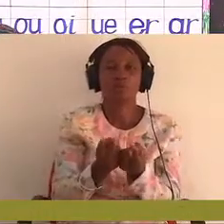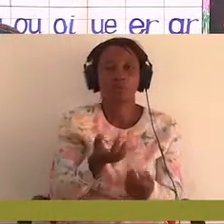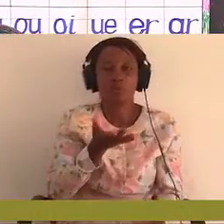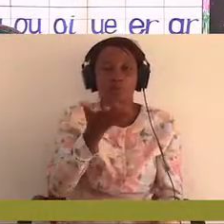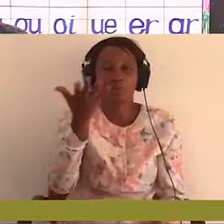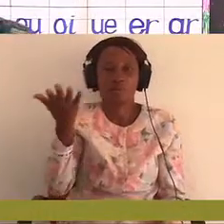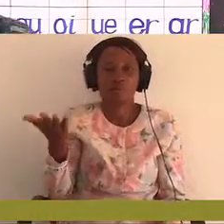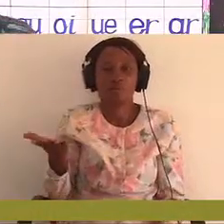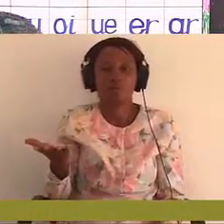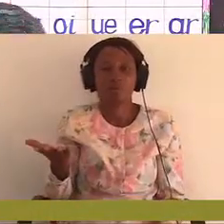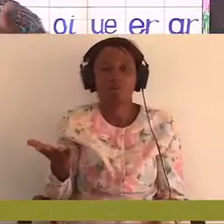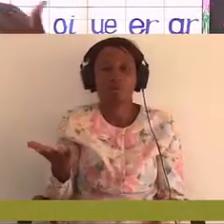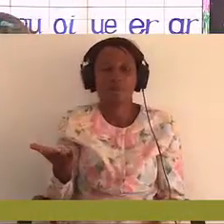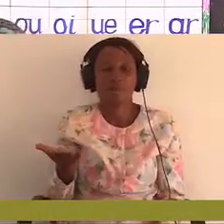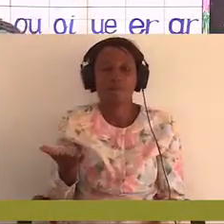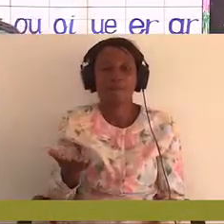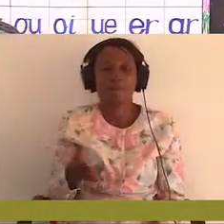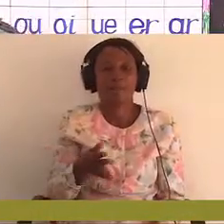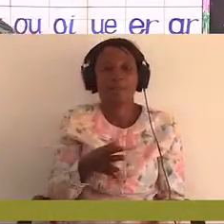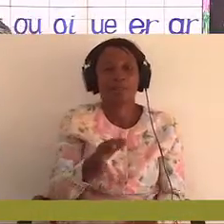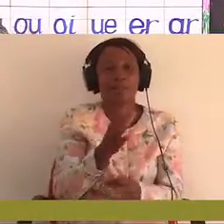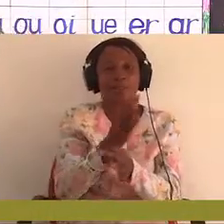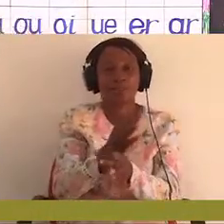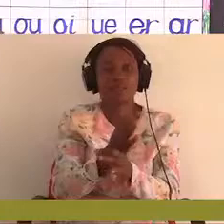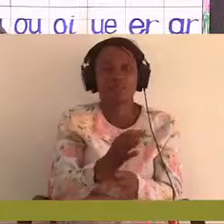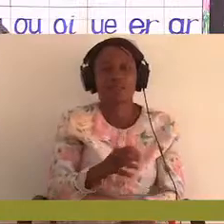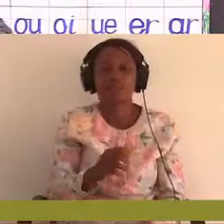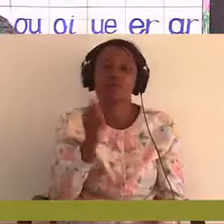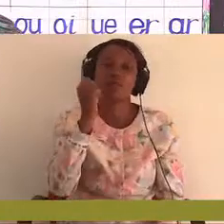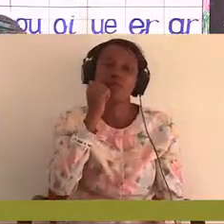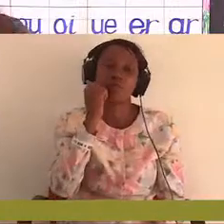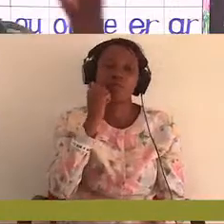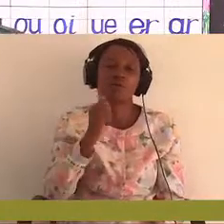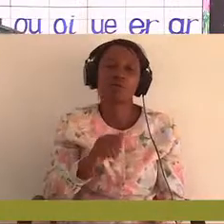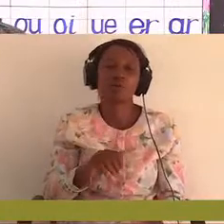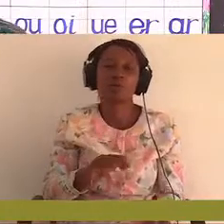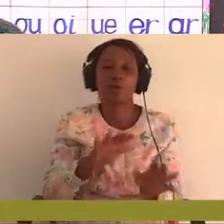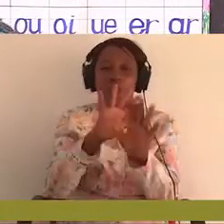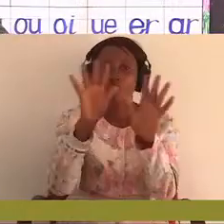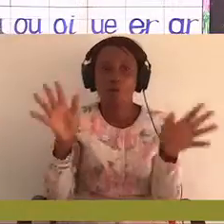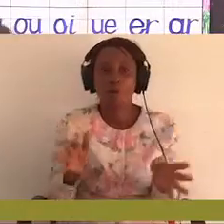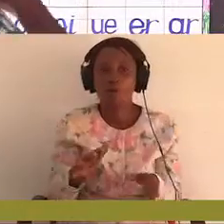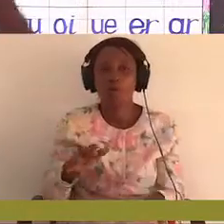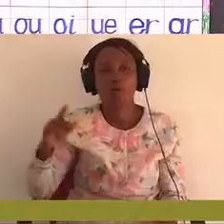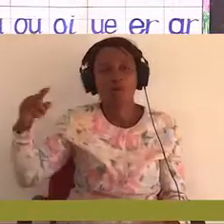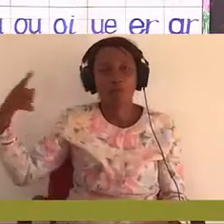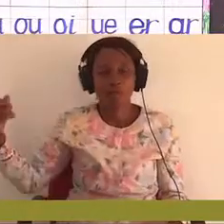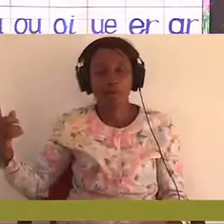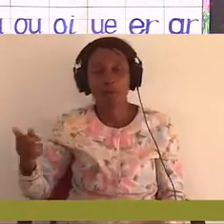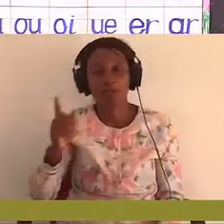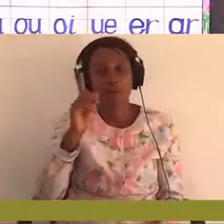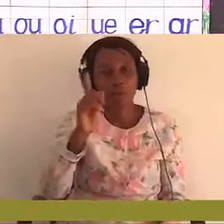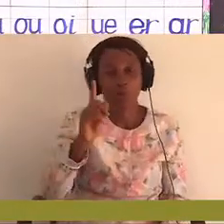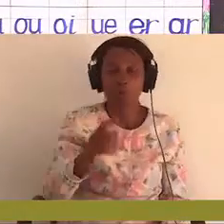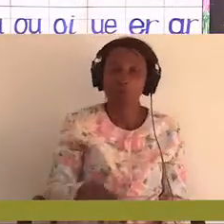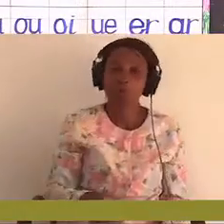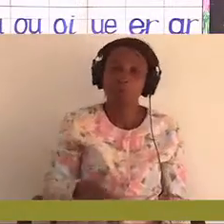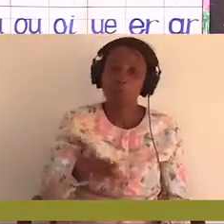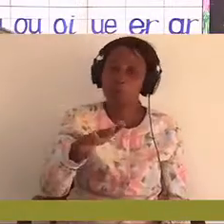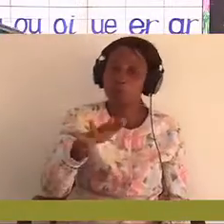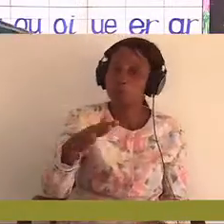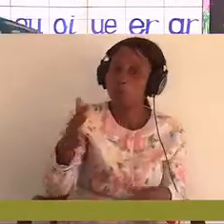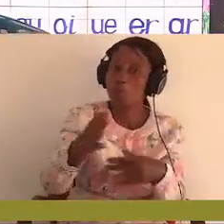Why teacher is always saying all the sounds are important, but this one is very important. A is